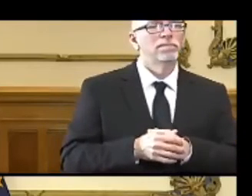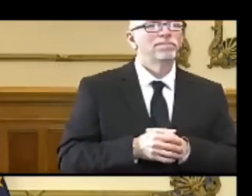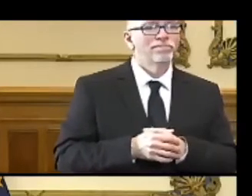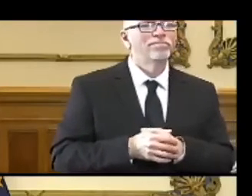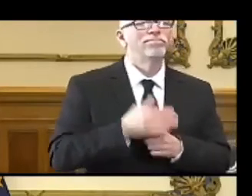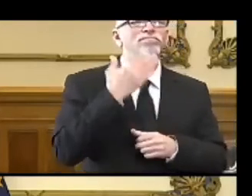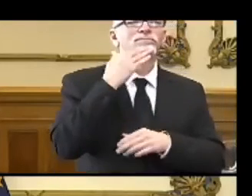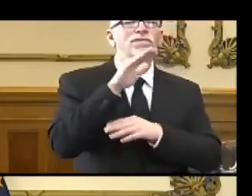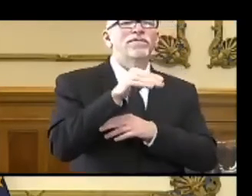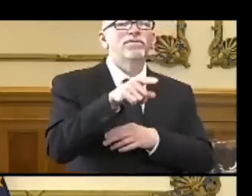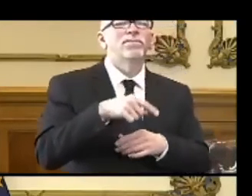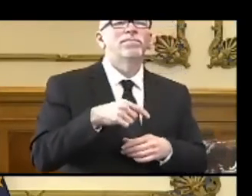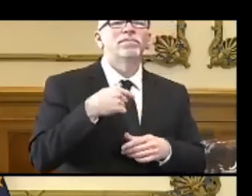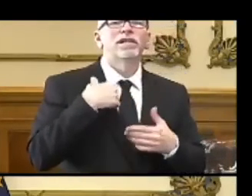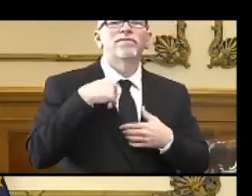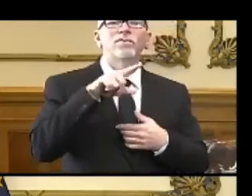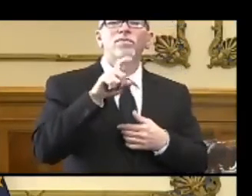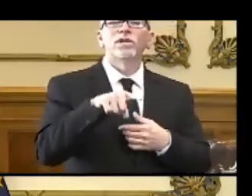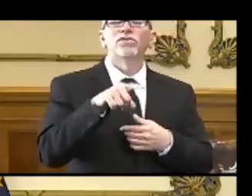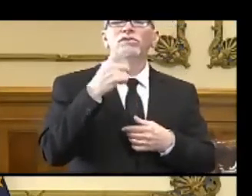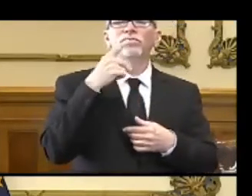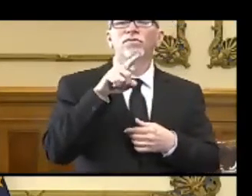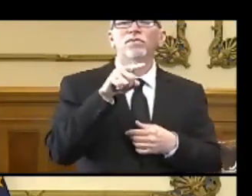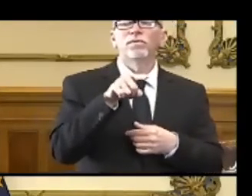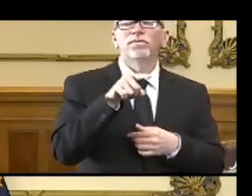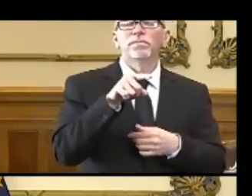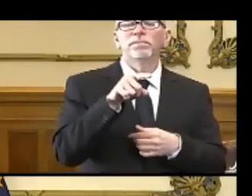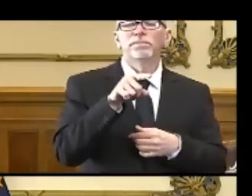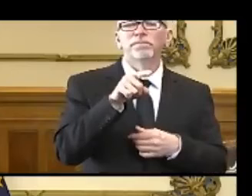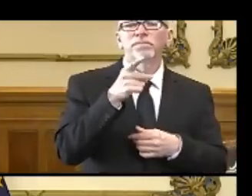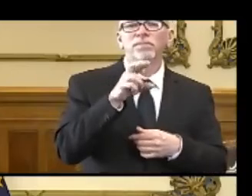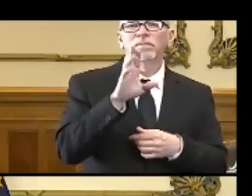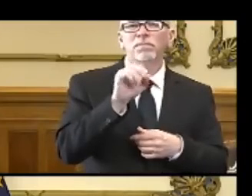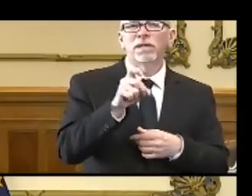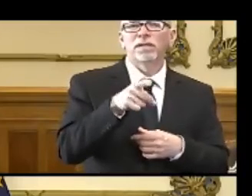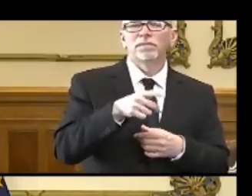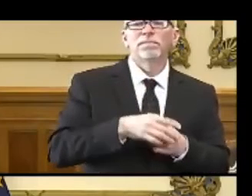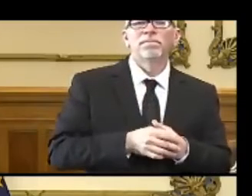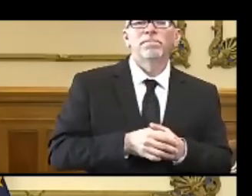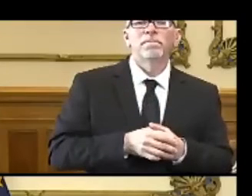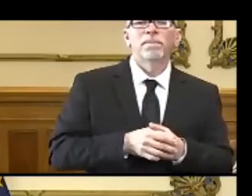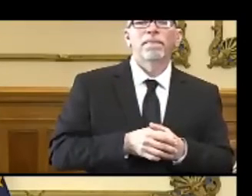Good afternoon. I have a question for Dr. Box